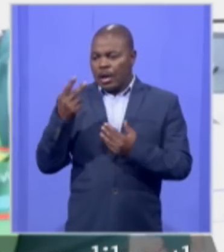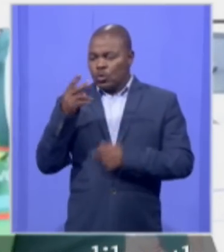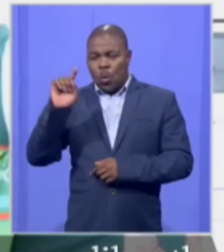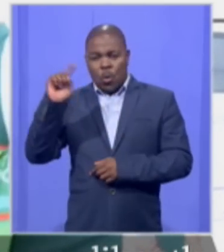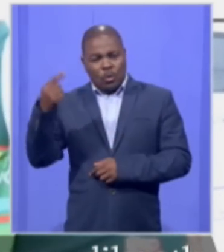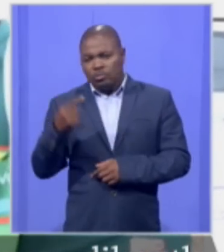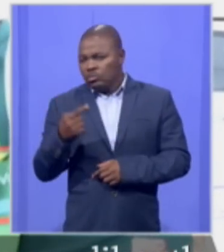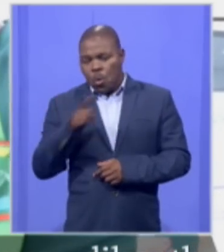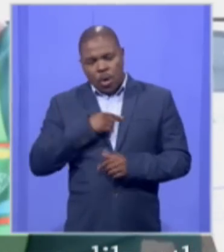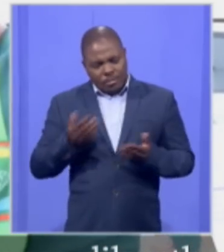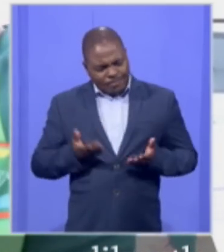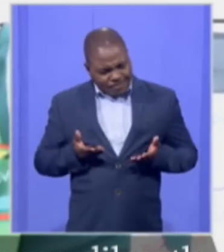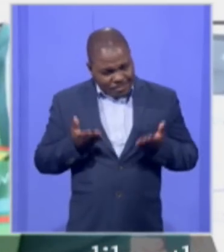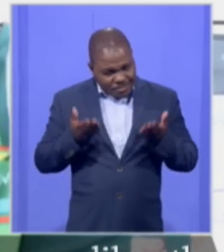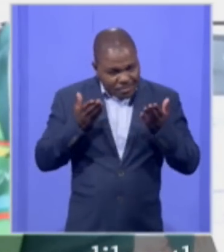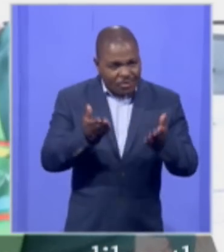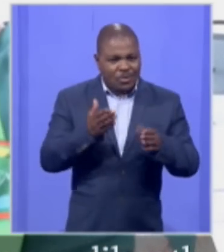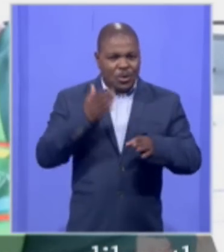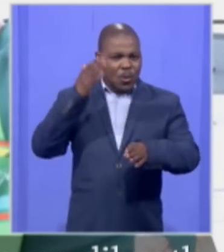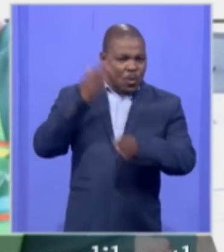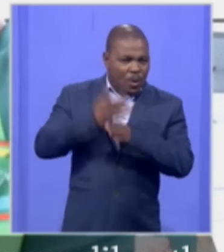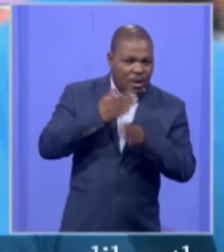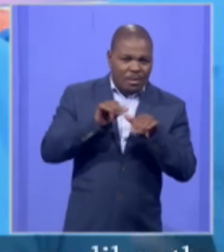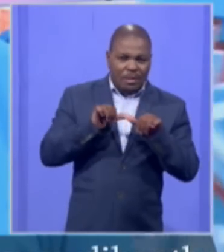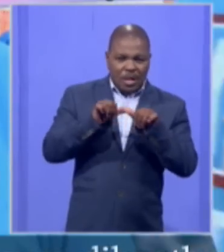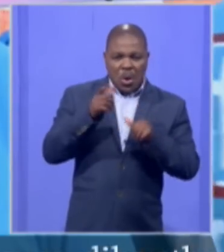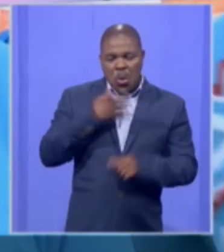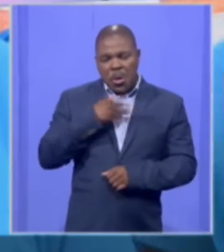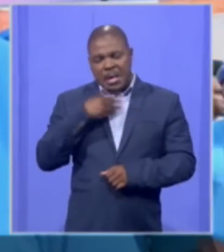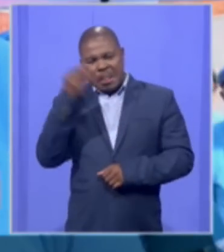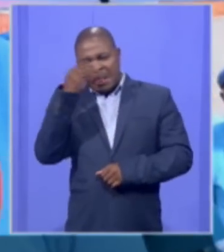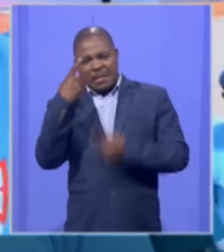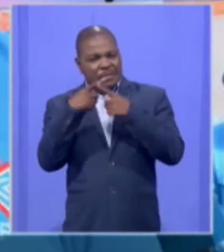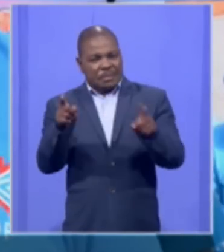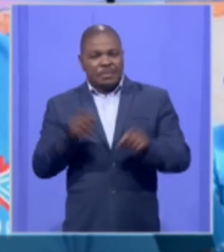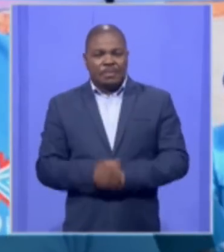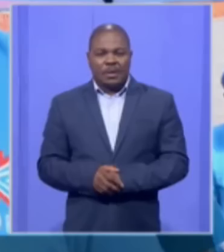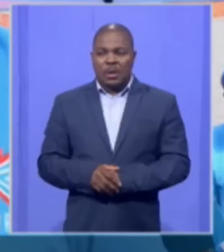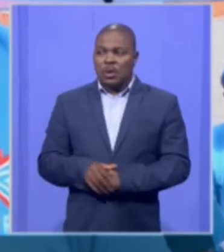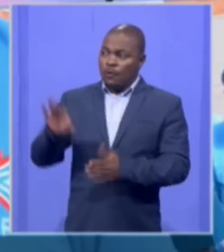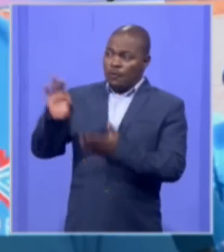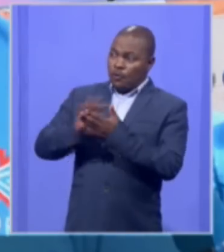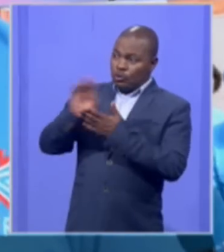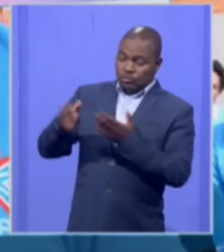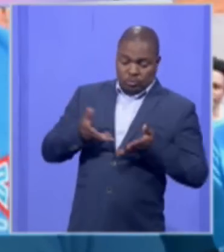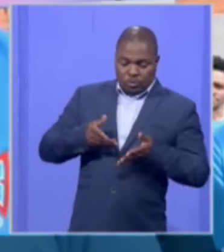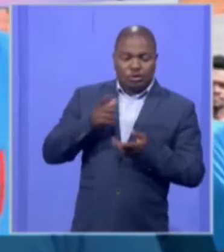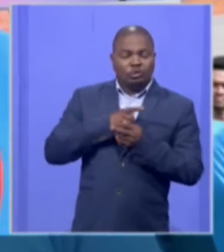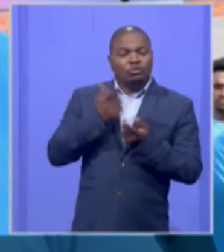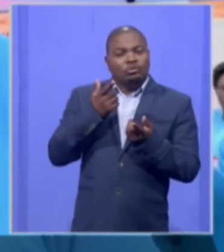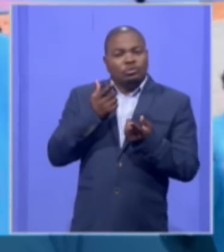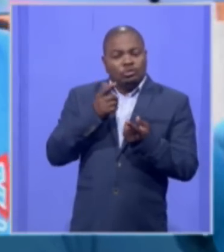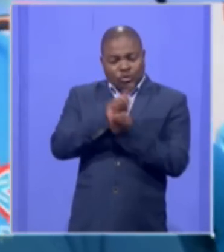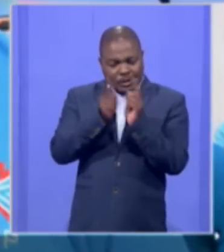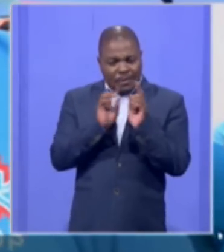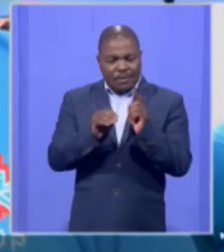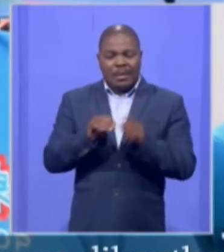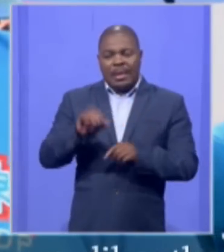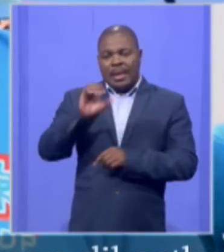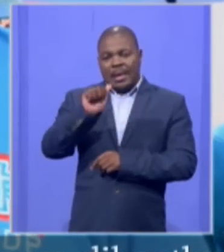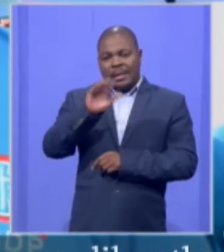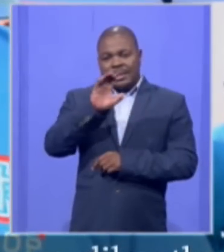we do the services, we do the work in ons Baizani. I think this ward is ready for change. There are 5 pillars that the ACDP really wants to